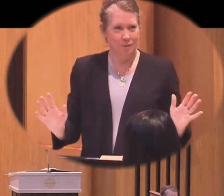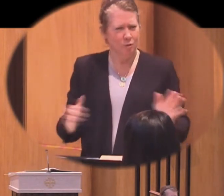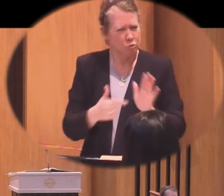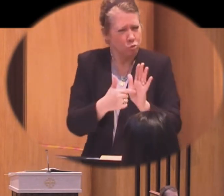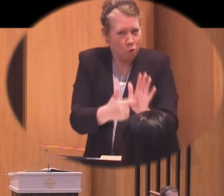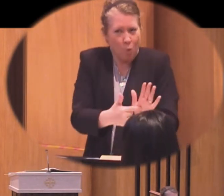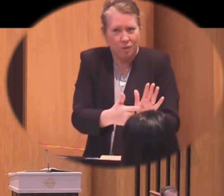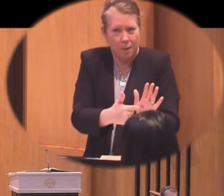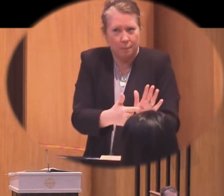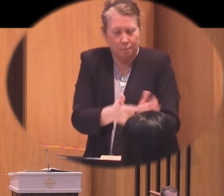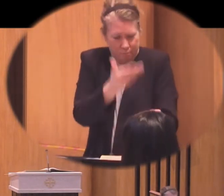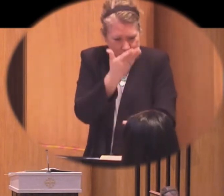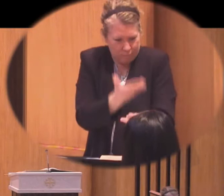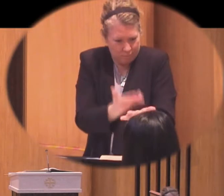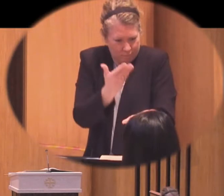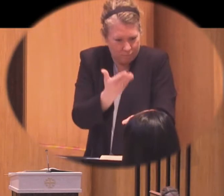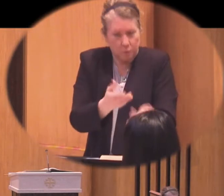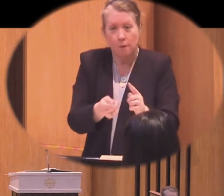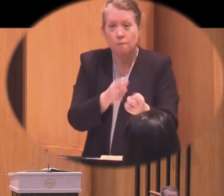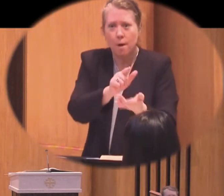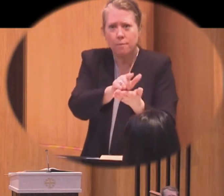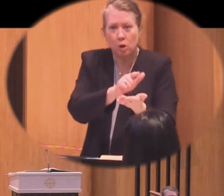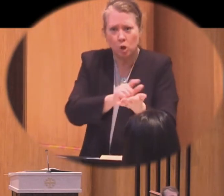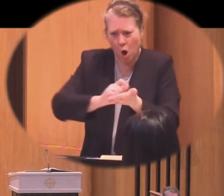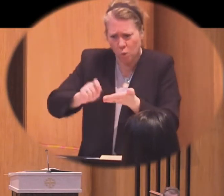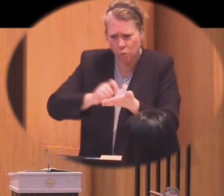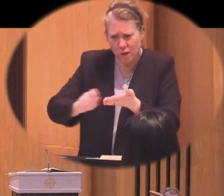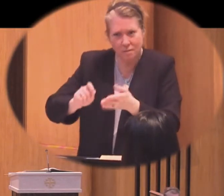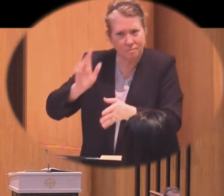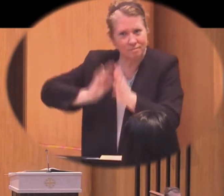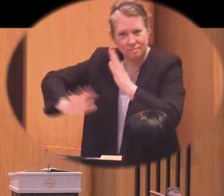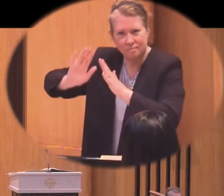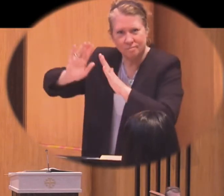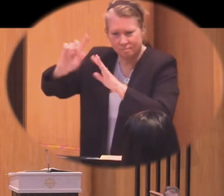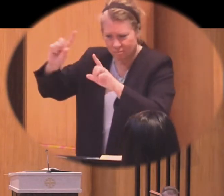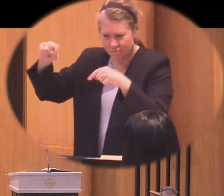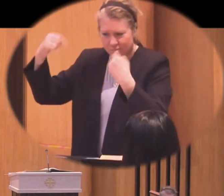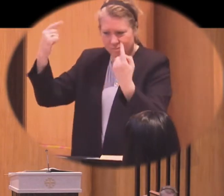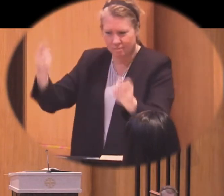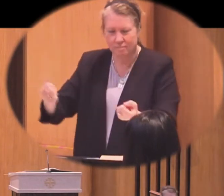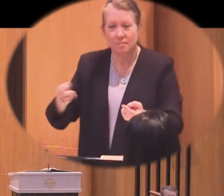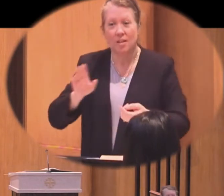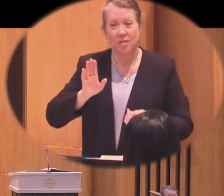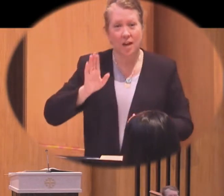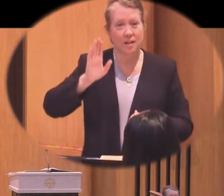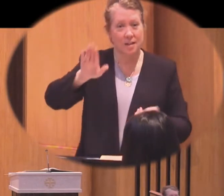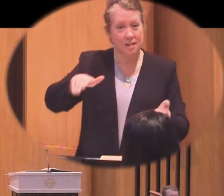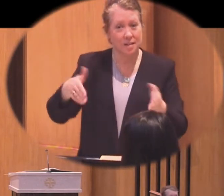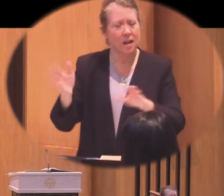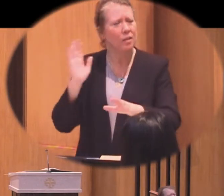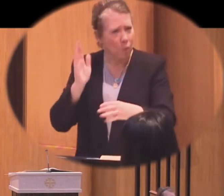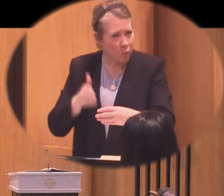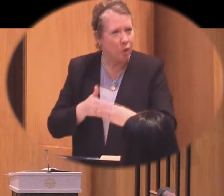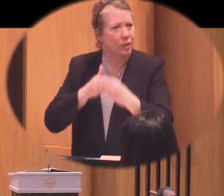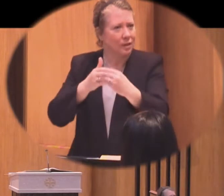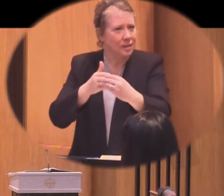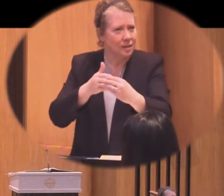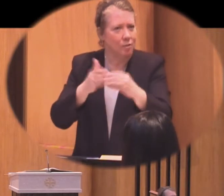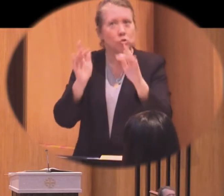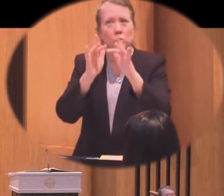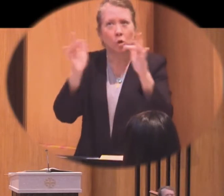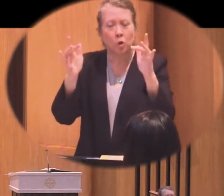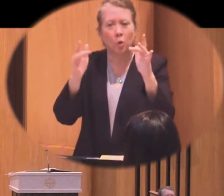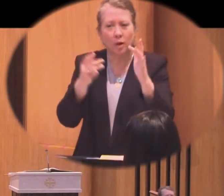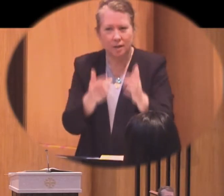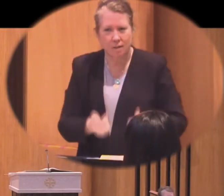the law and the prophets that the passion leads to the glory of the resurrection. And so with